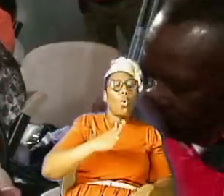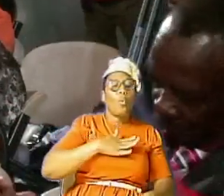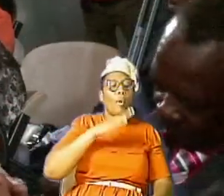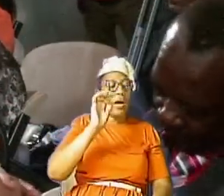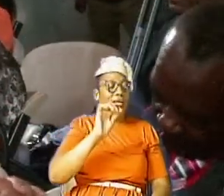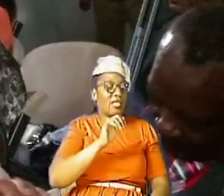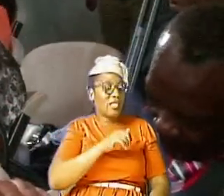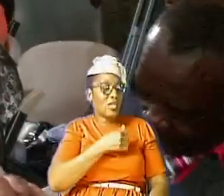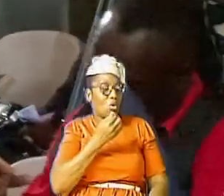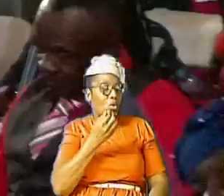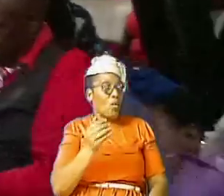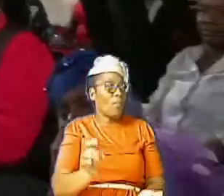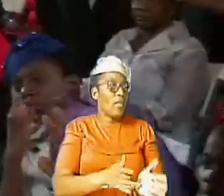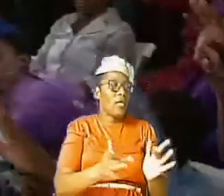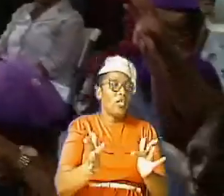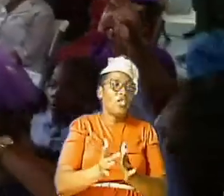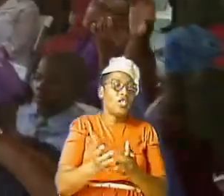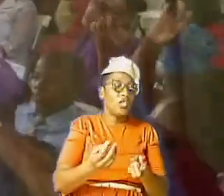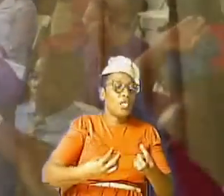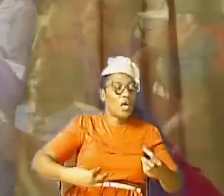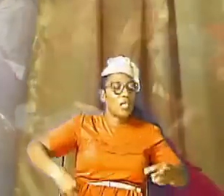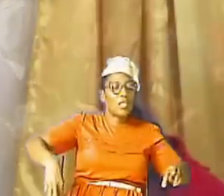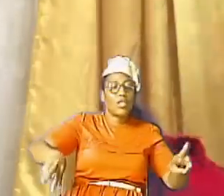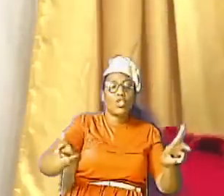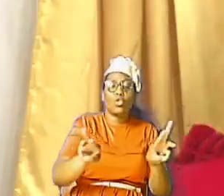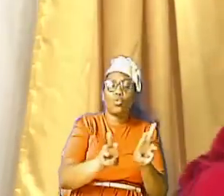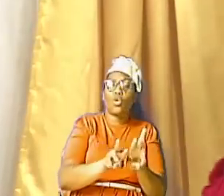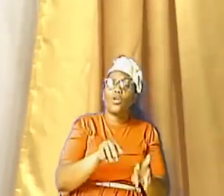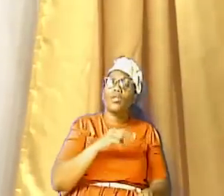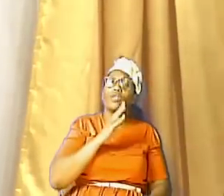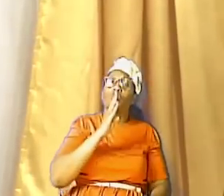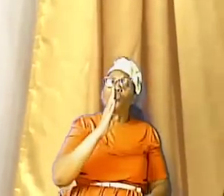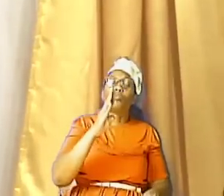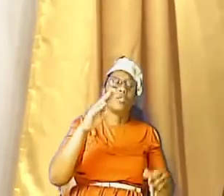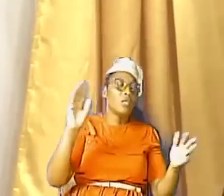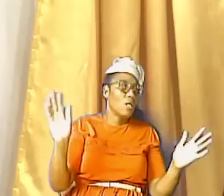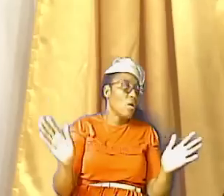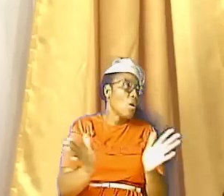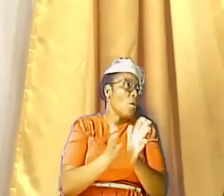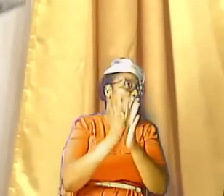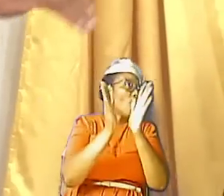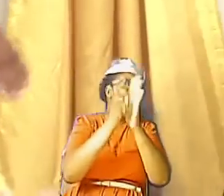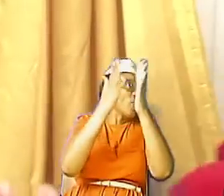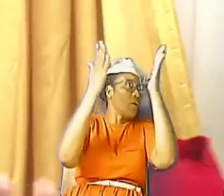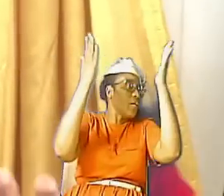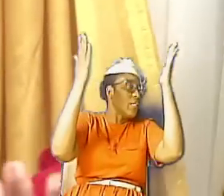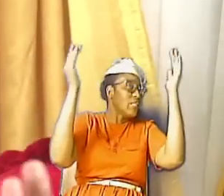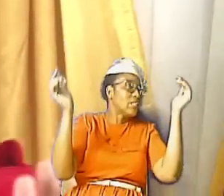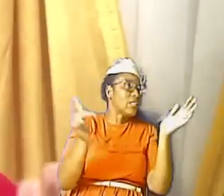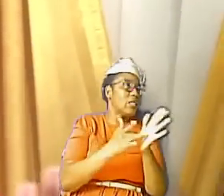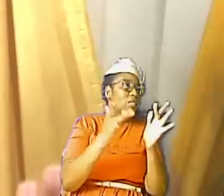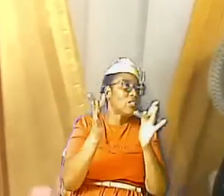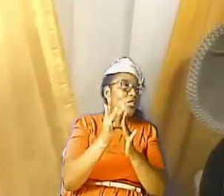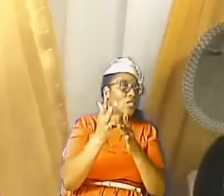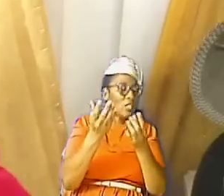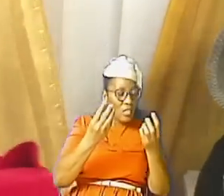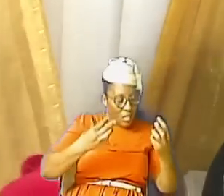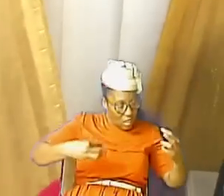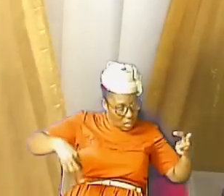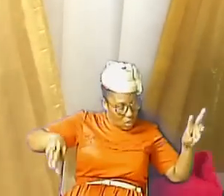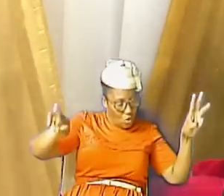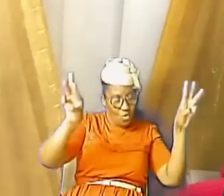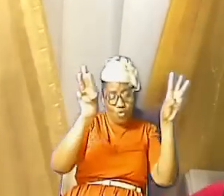He's worthy to be praised. He is worthy to be praised. He's worthy to be